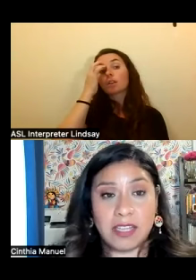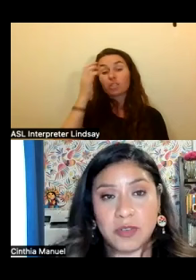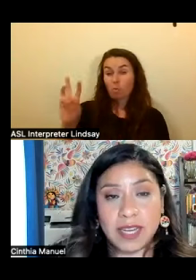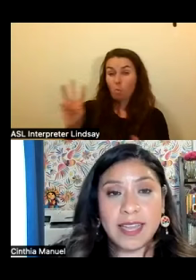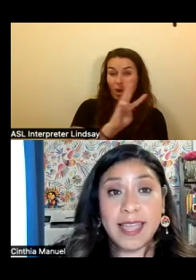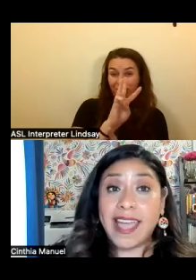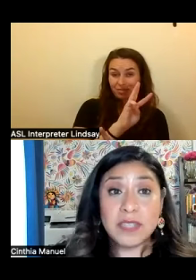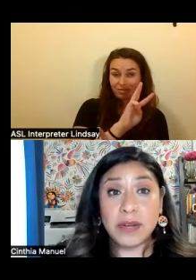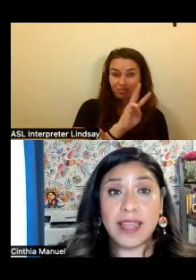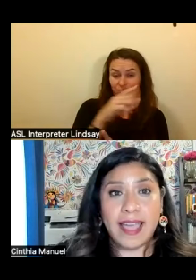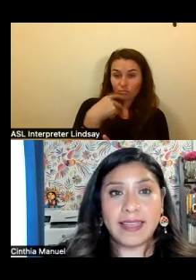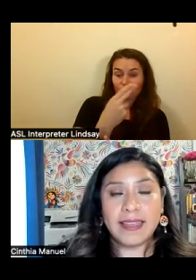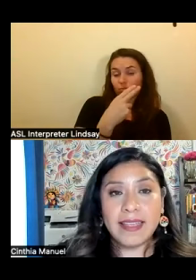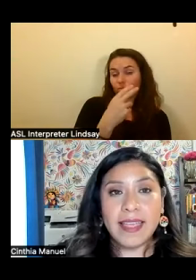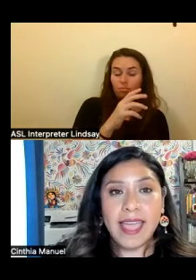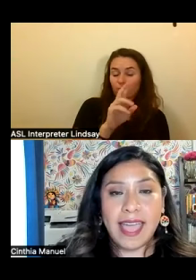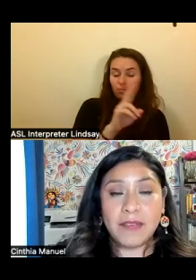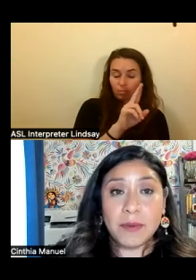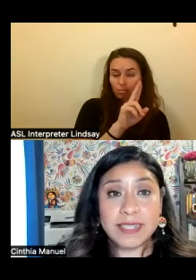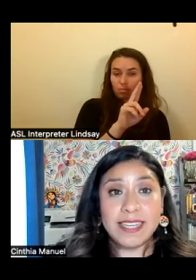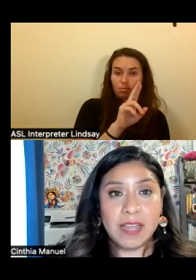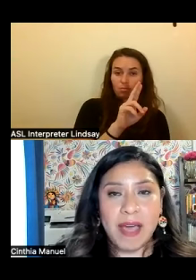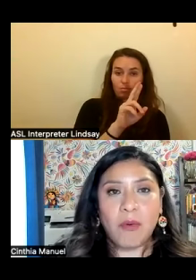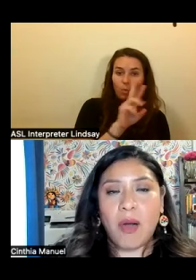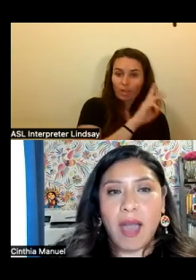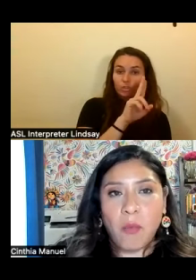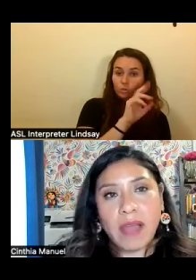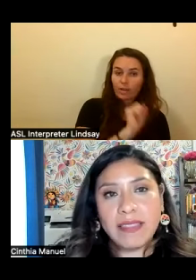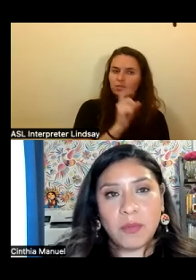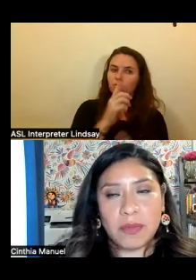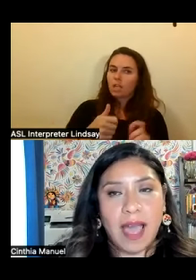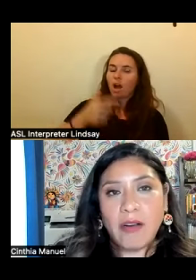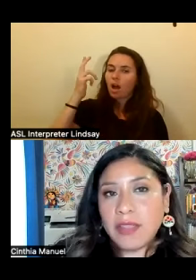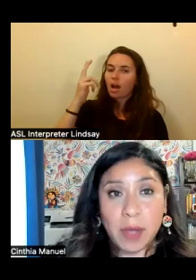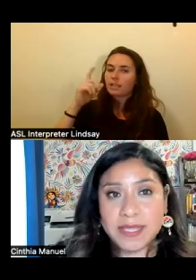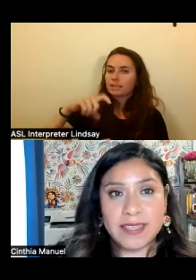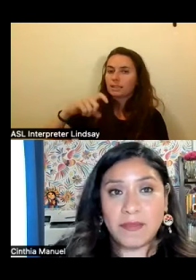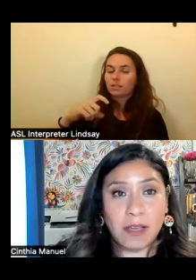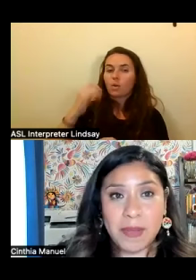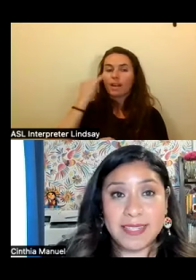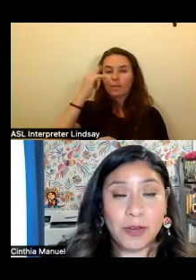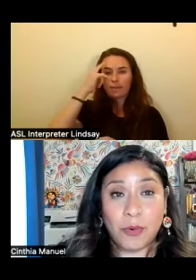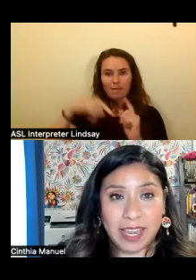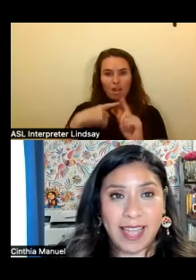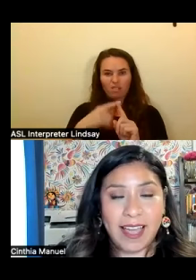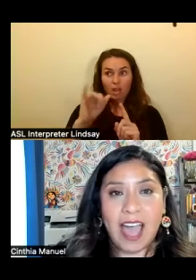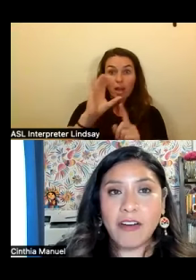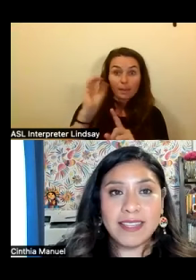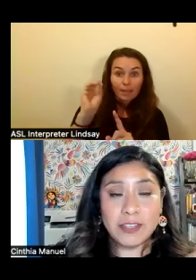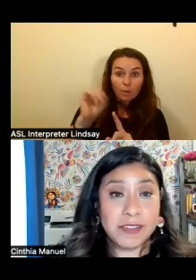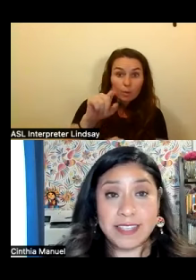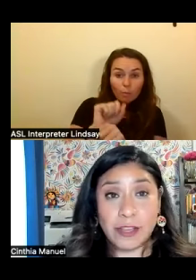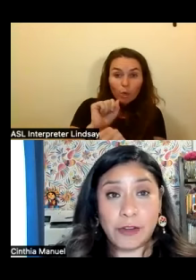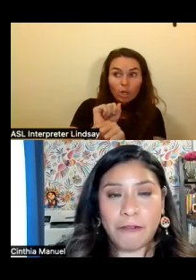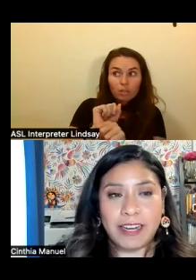of the country, it is pretty high. And if we start thinking about how are the websites of the companies that you're working at, how are